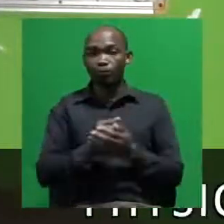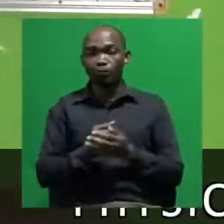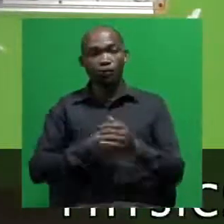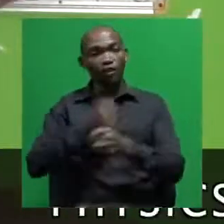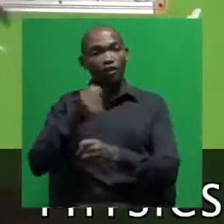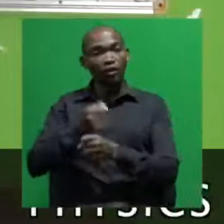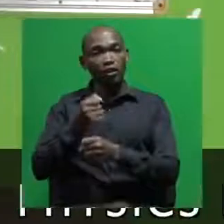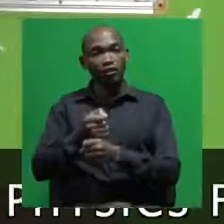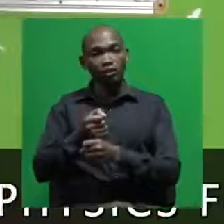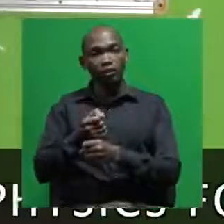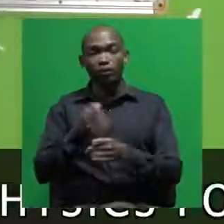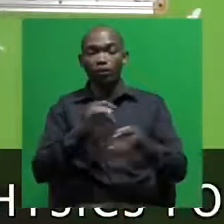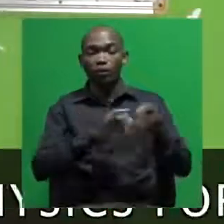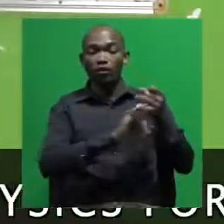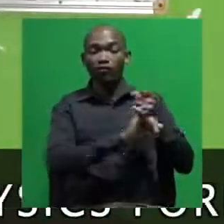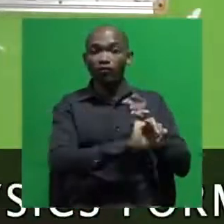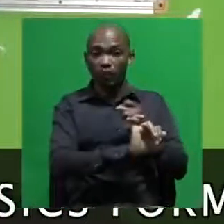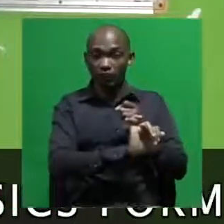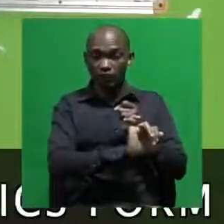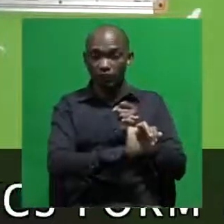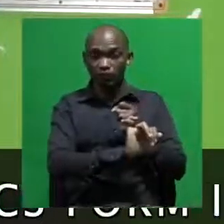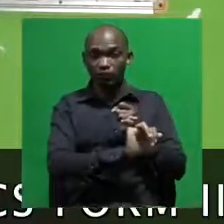You can do with your fellow student.